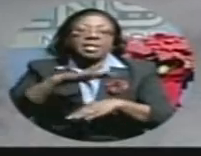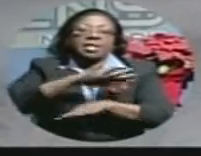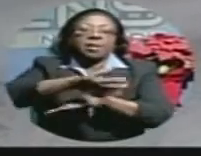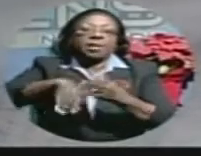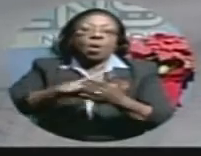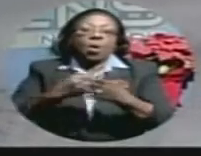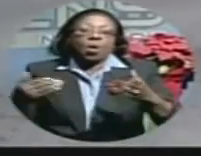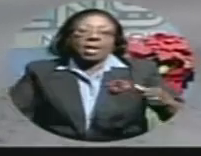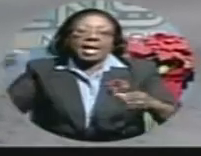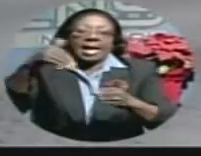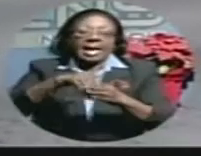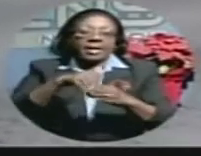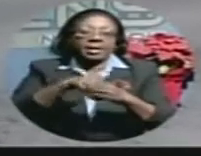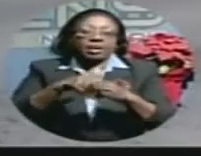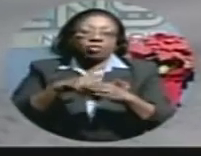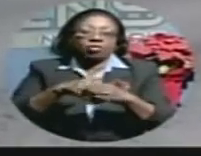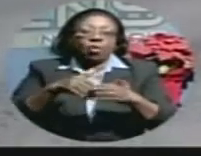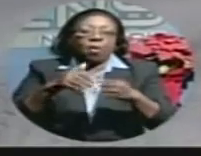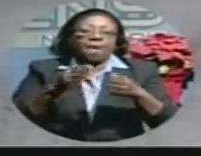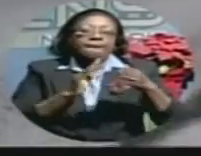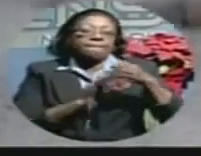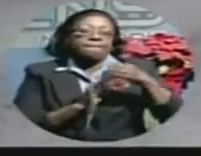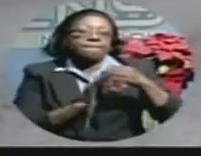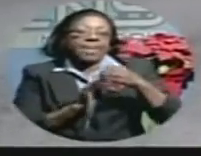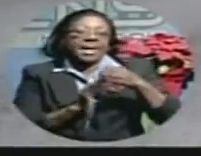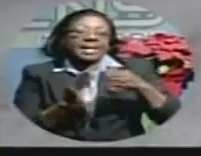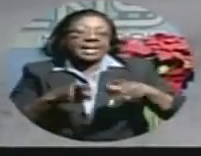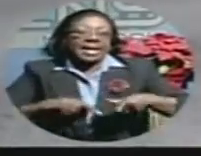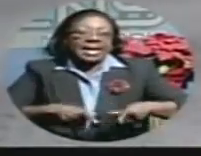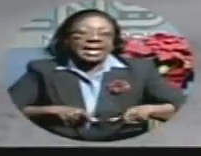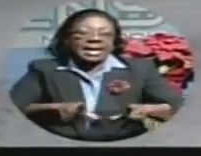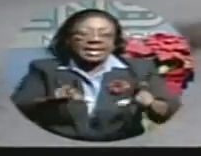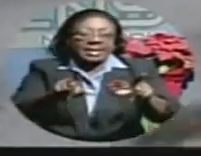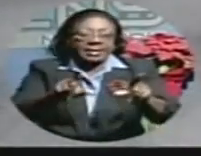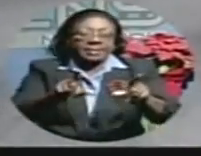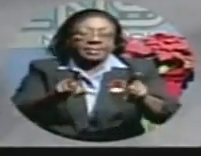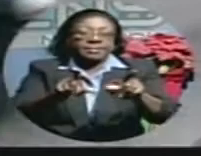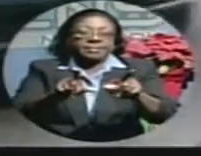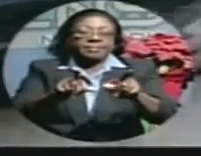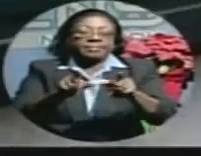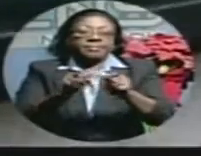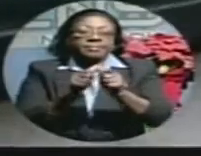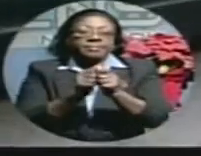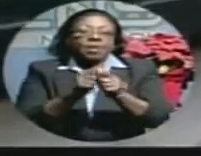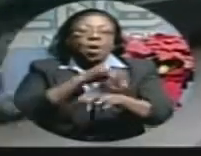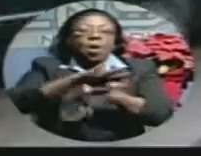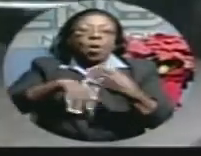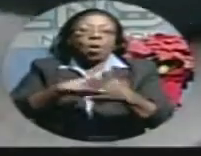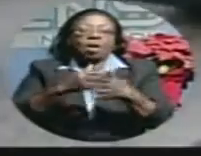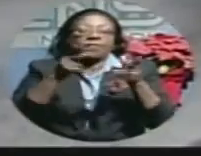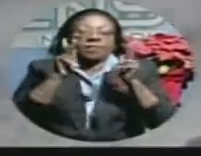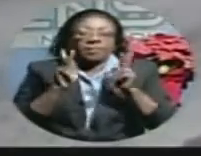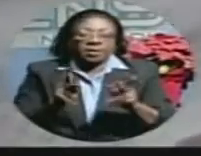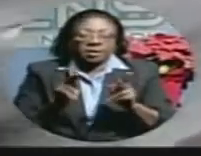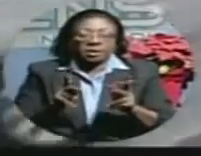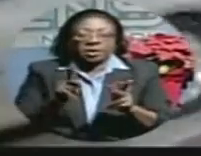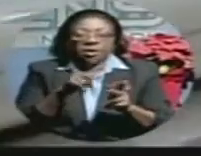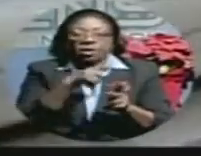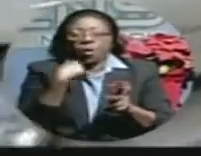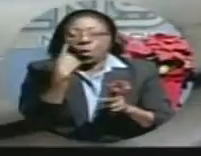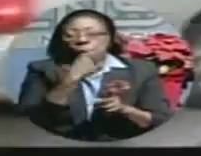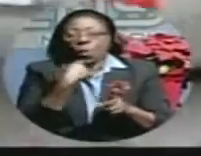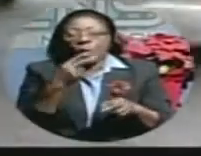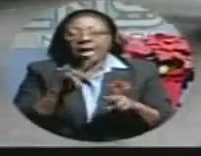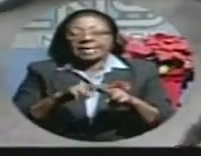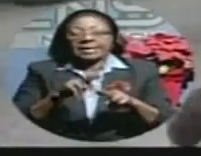enter through Bank Lane. All of the gates are in this area for this major section of the parade. All of the persons who are